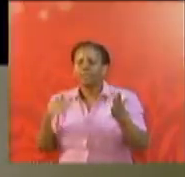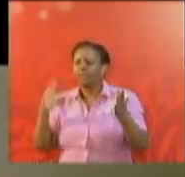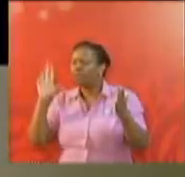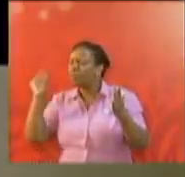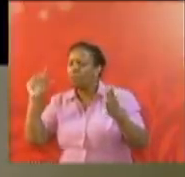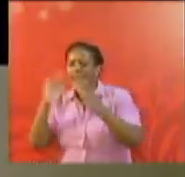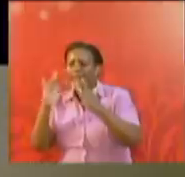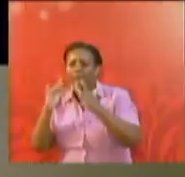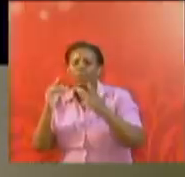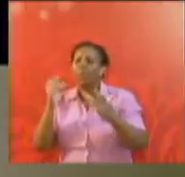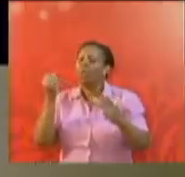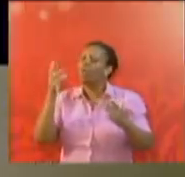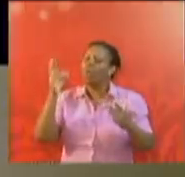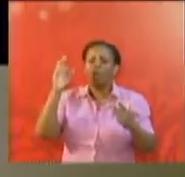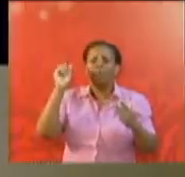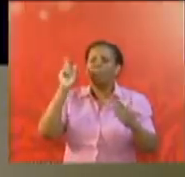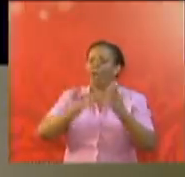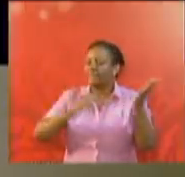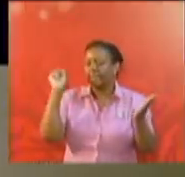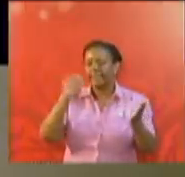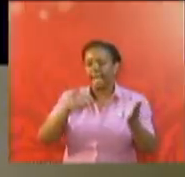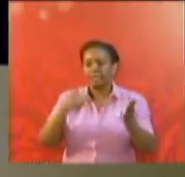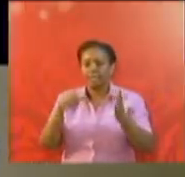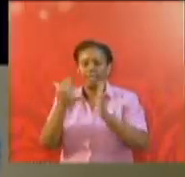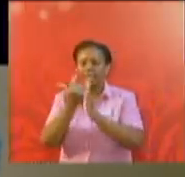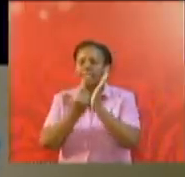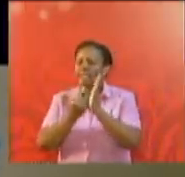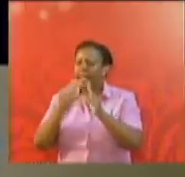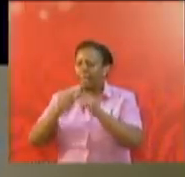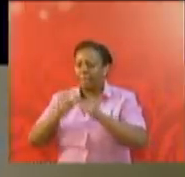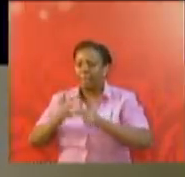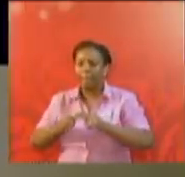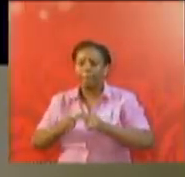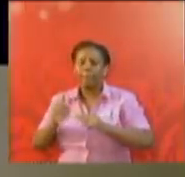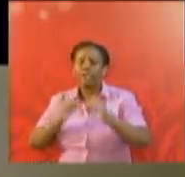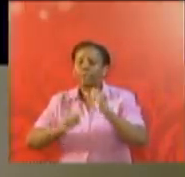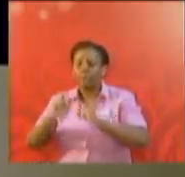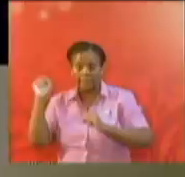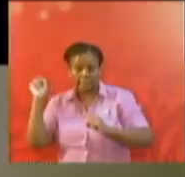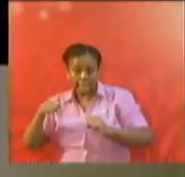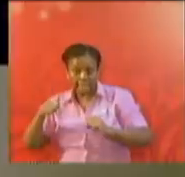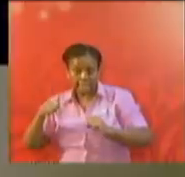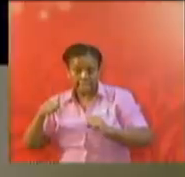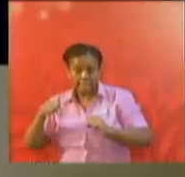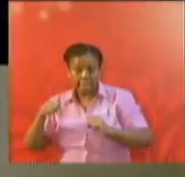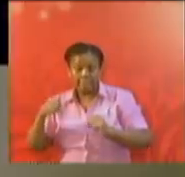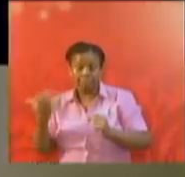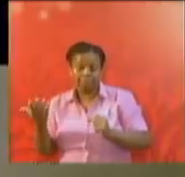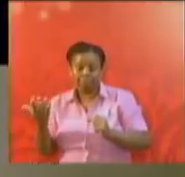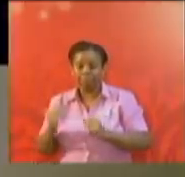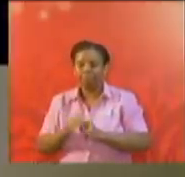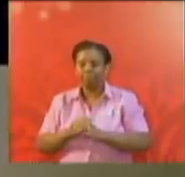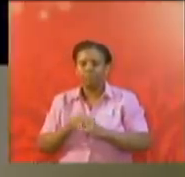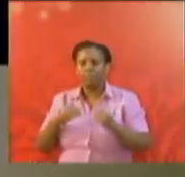for clarification. And the other question to the minister, there has been a lot of number of calls to